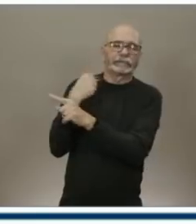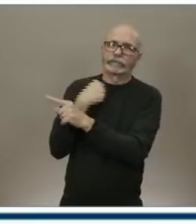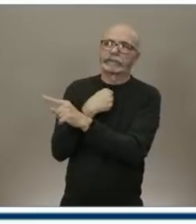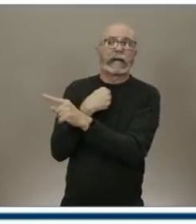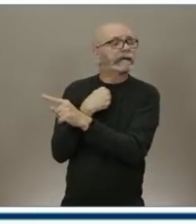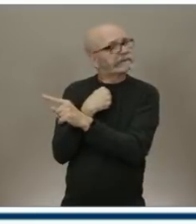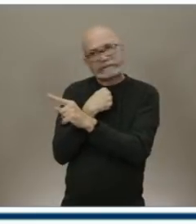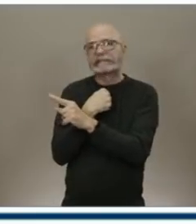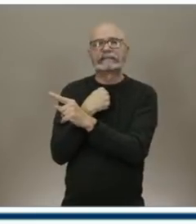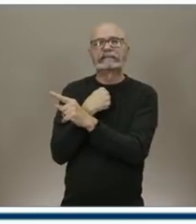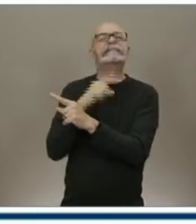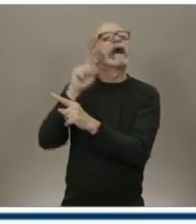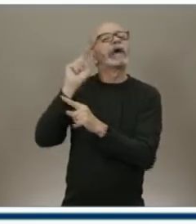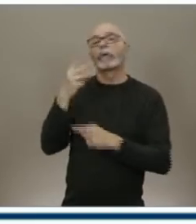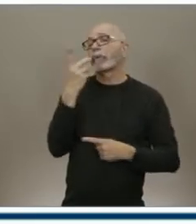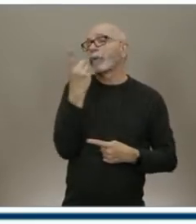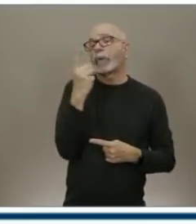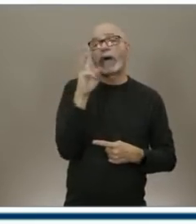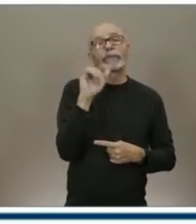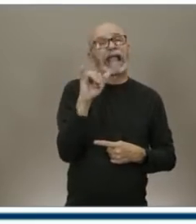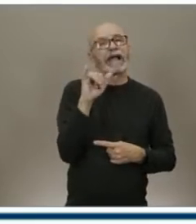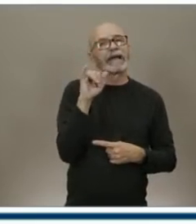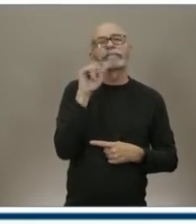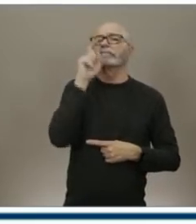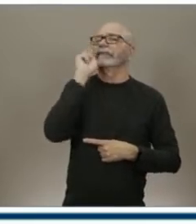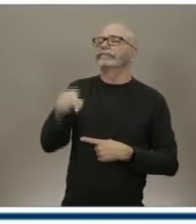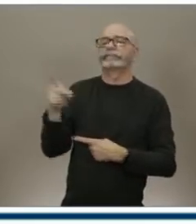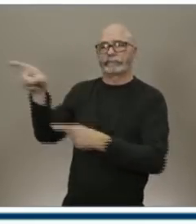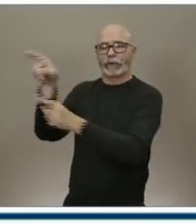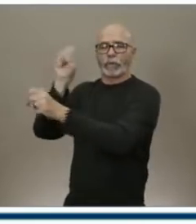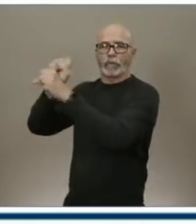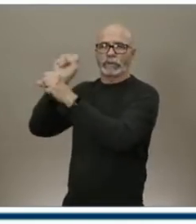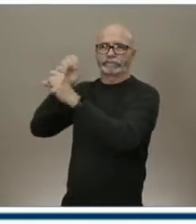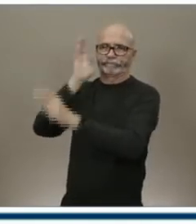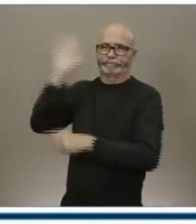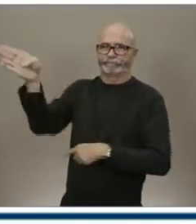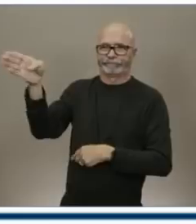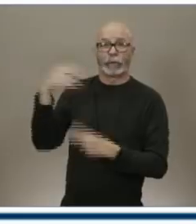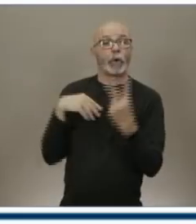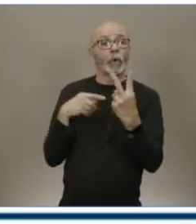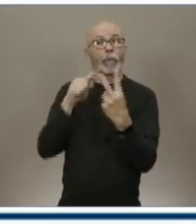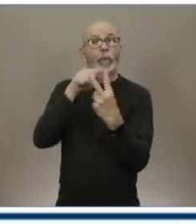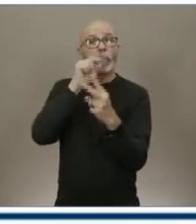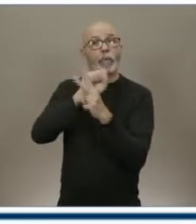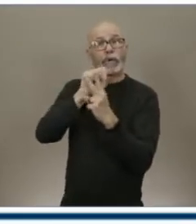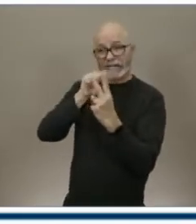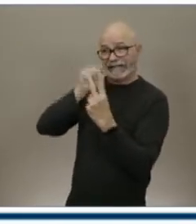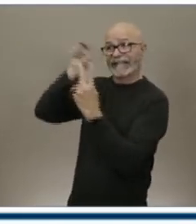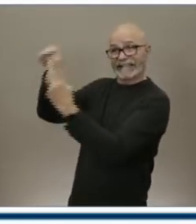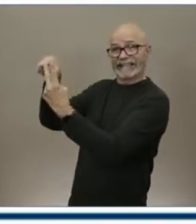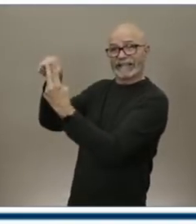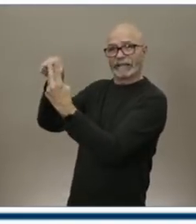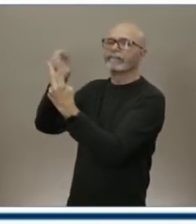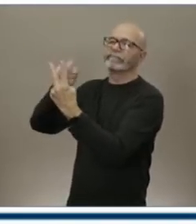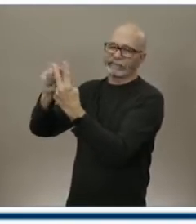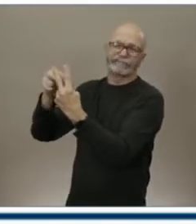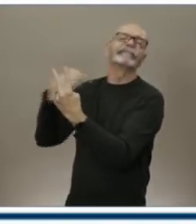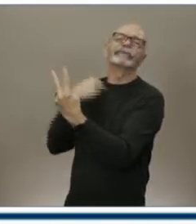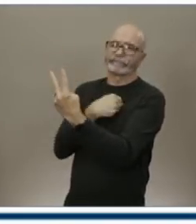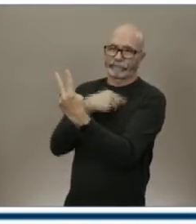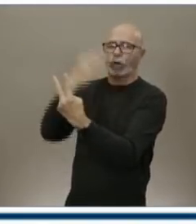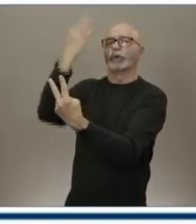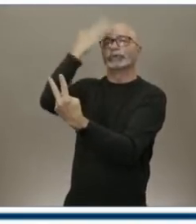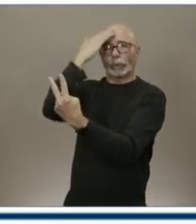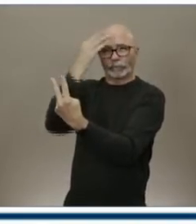to be that they were exposed at the workplace. It's one of the key pieces of information which is leading us to taking the